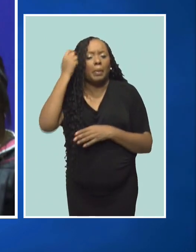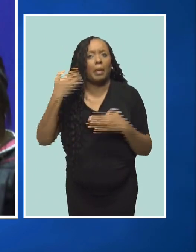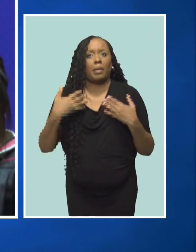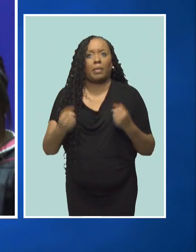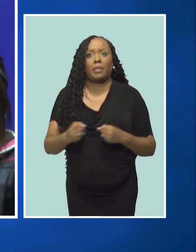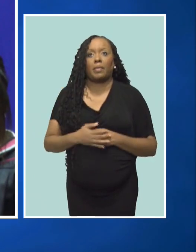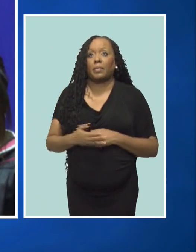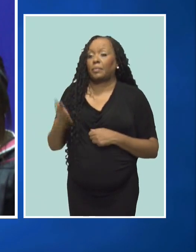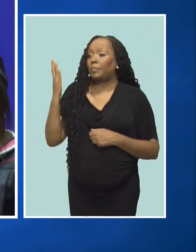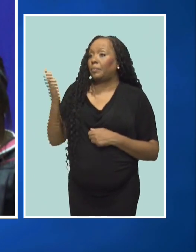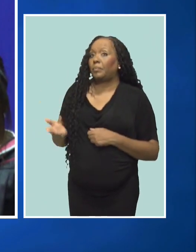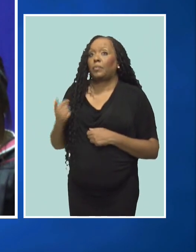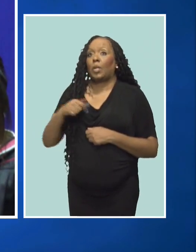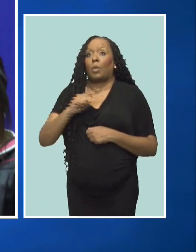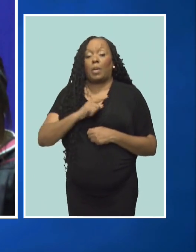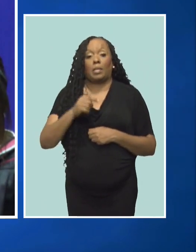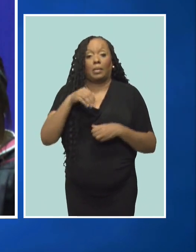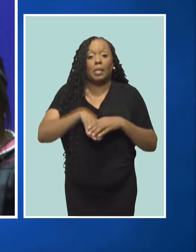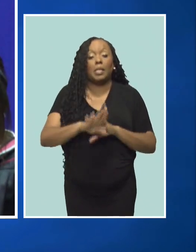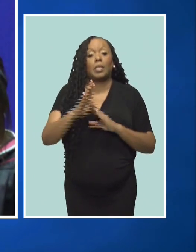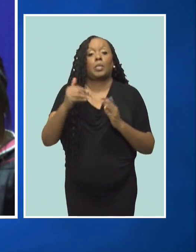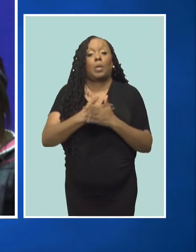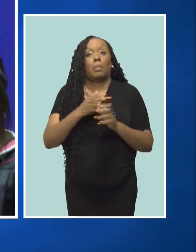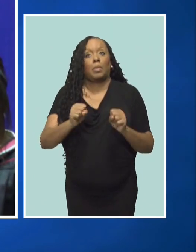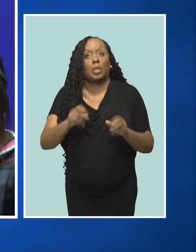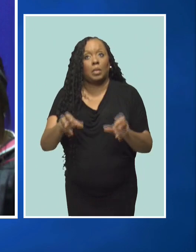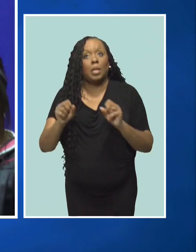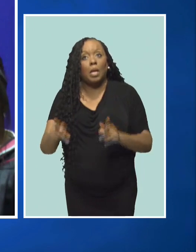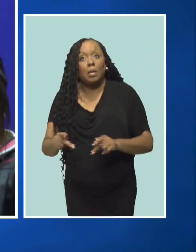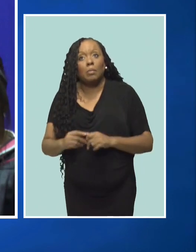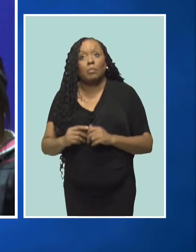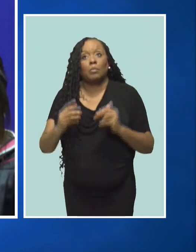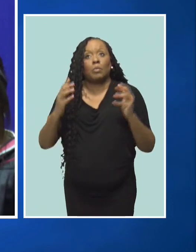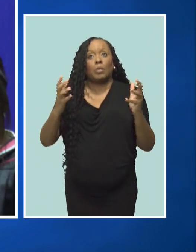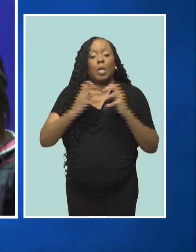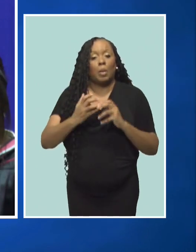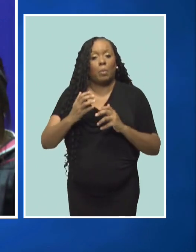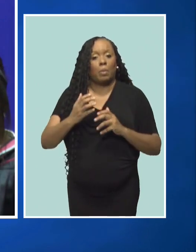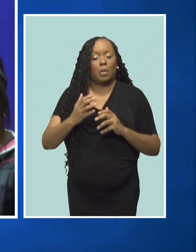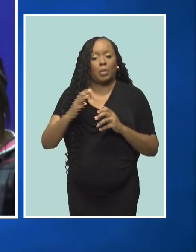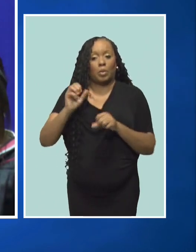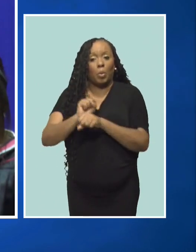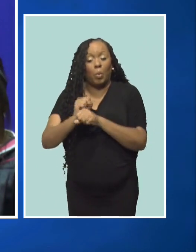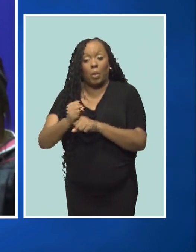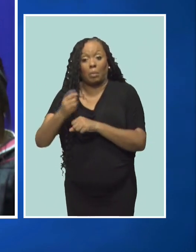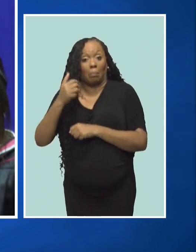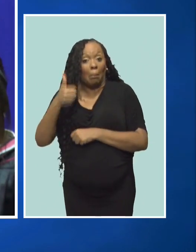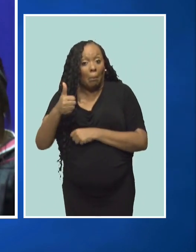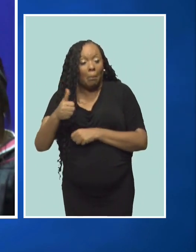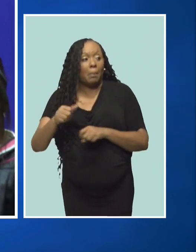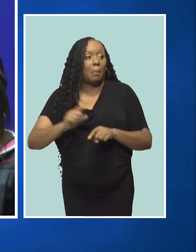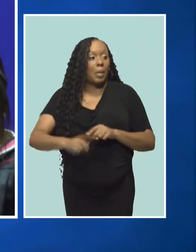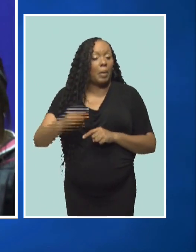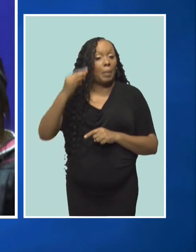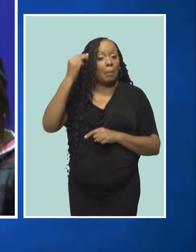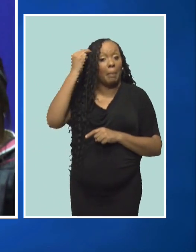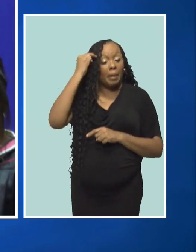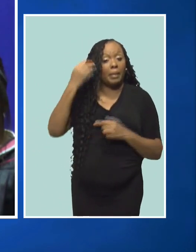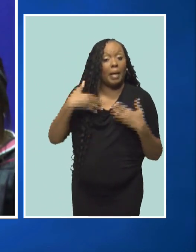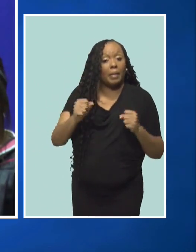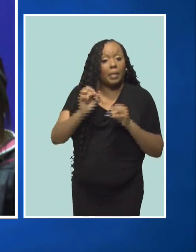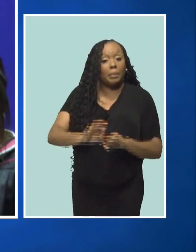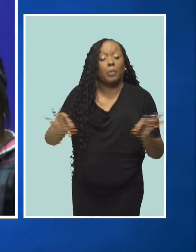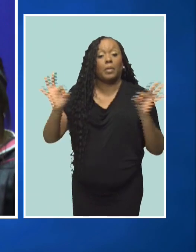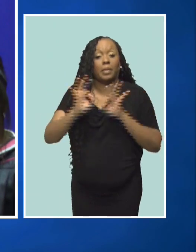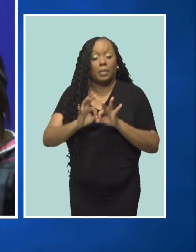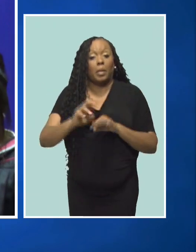new opportunities, let's remember the importance of balancing our ambitions with our mental health. It's essential to prioritize self-care and seek